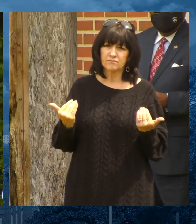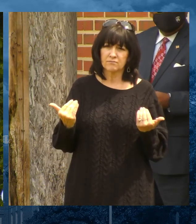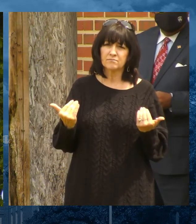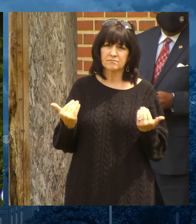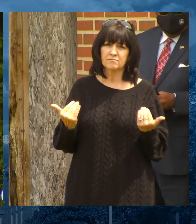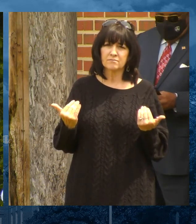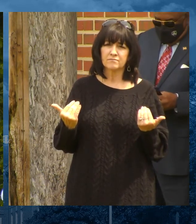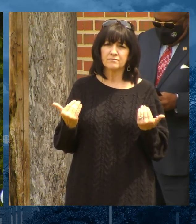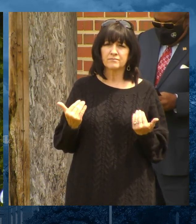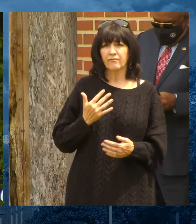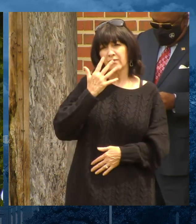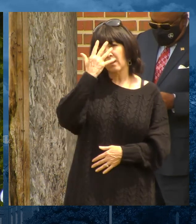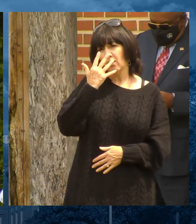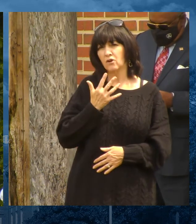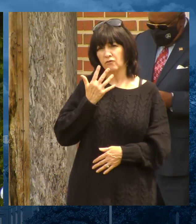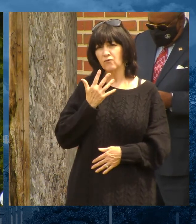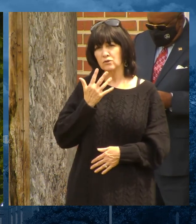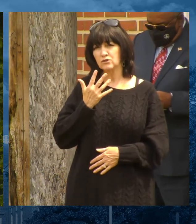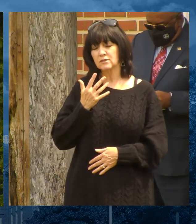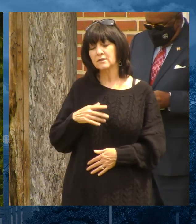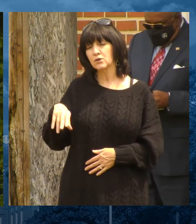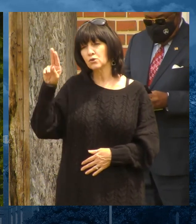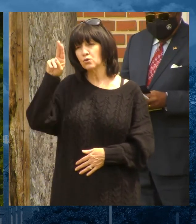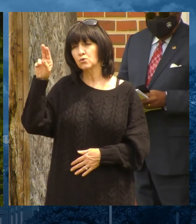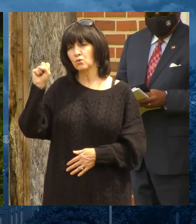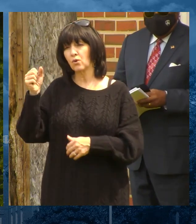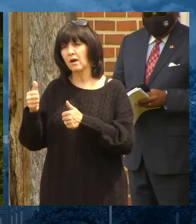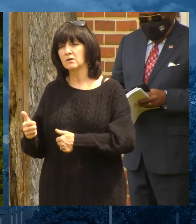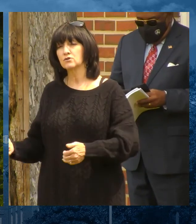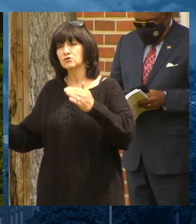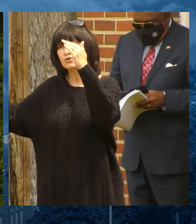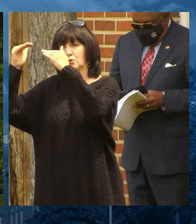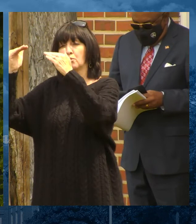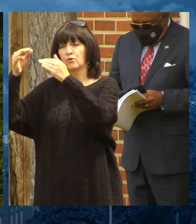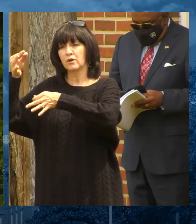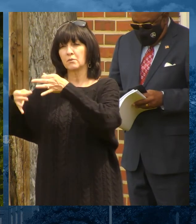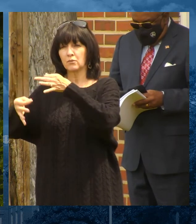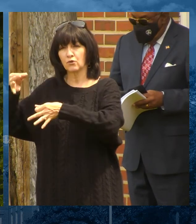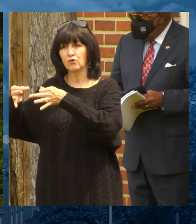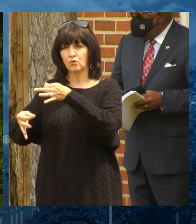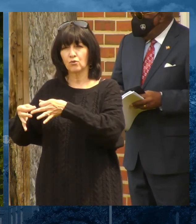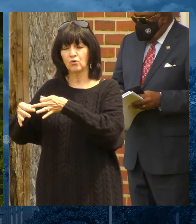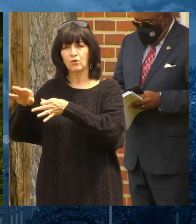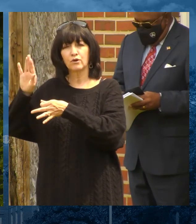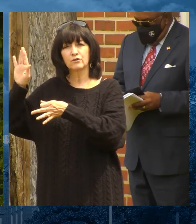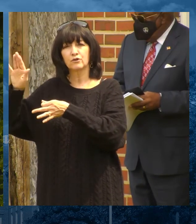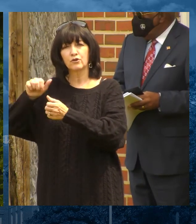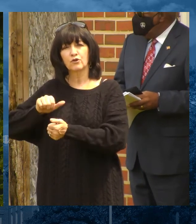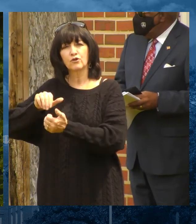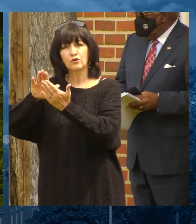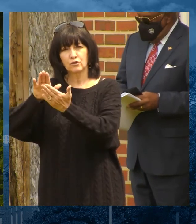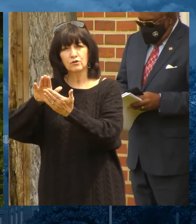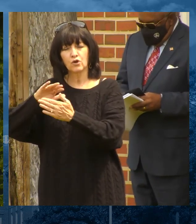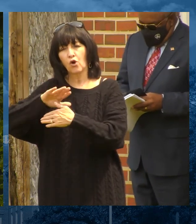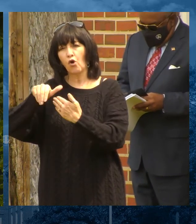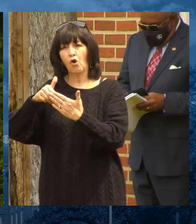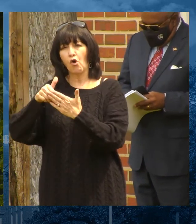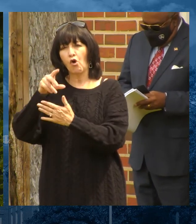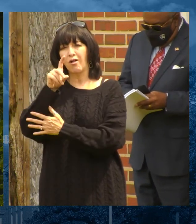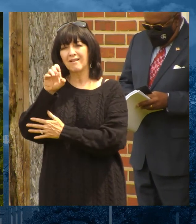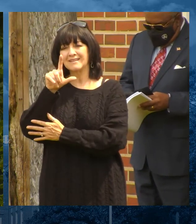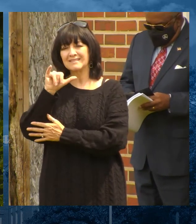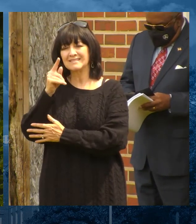Unfortunately, the United States Supreme Court took the approach of what has now been termed all deliberate speed,